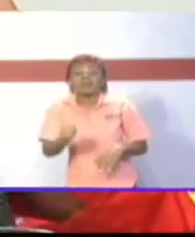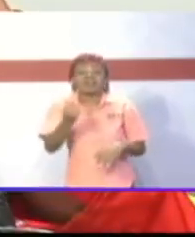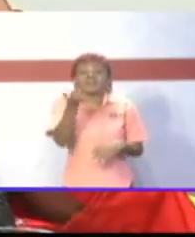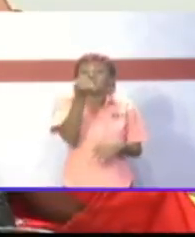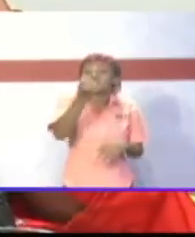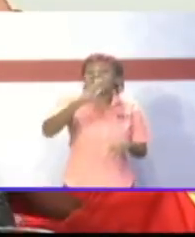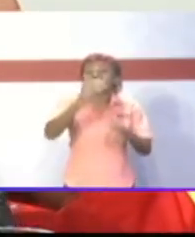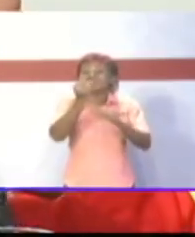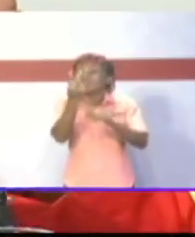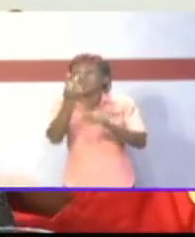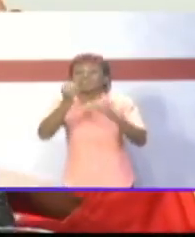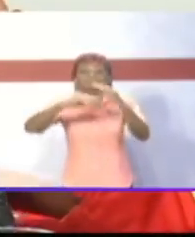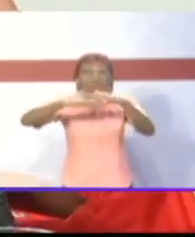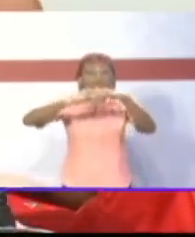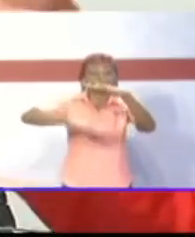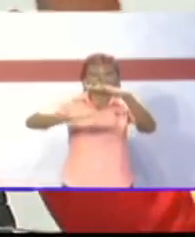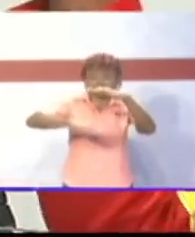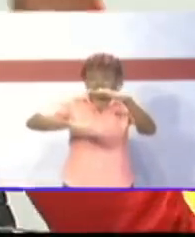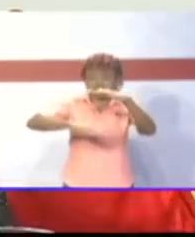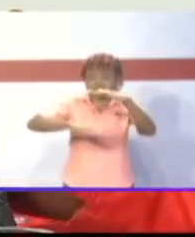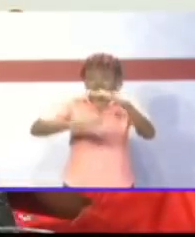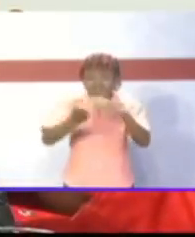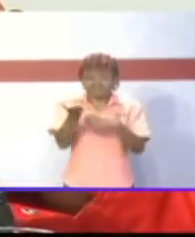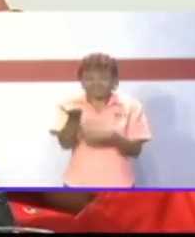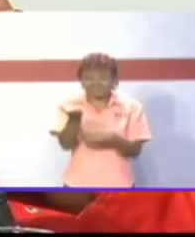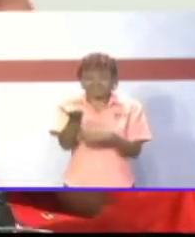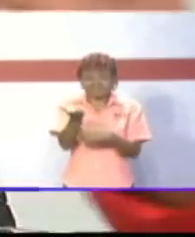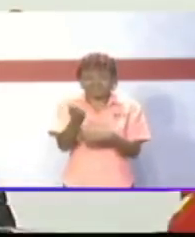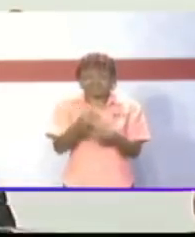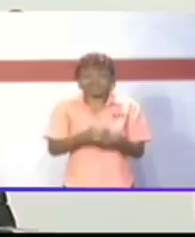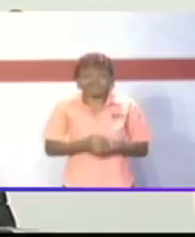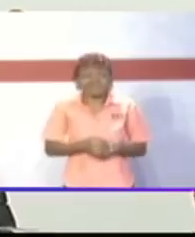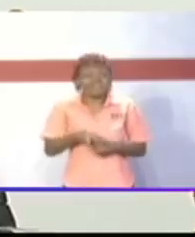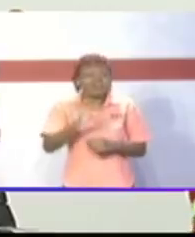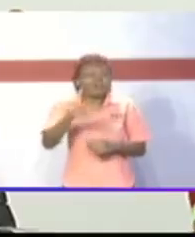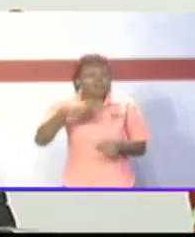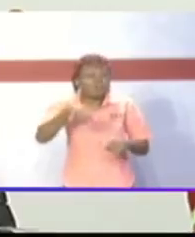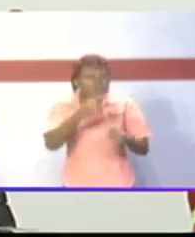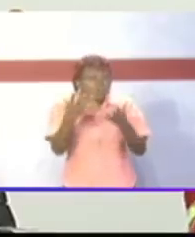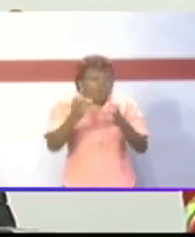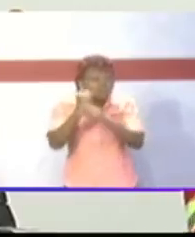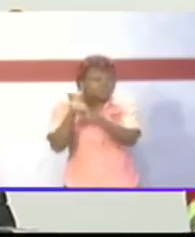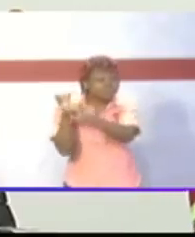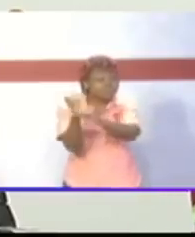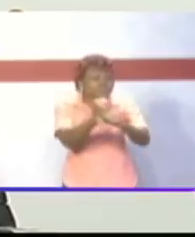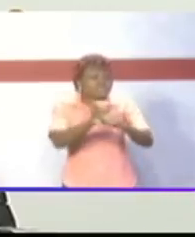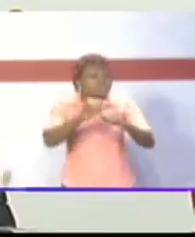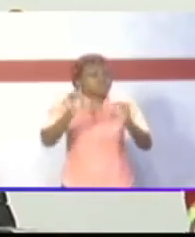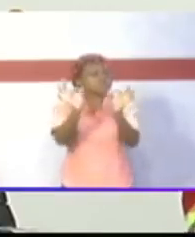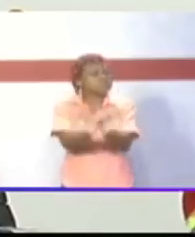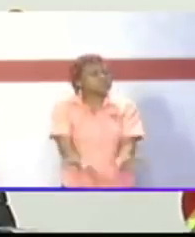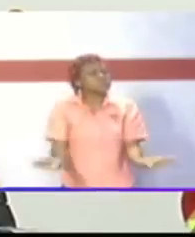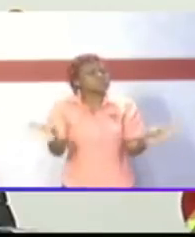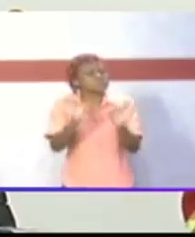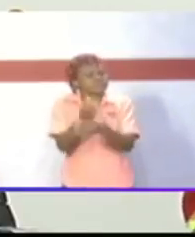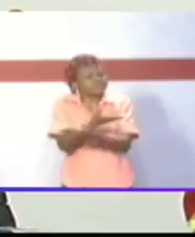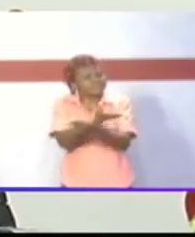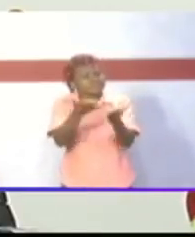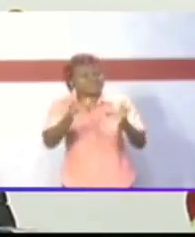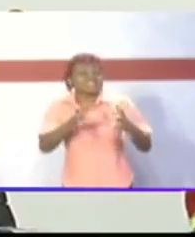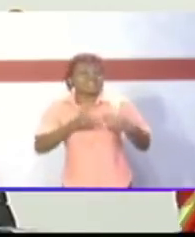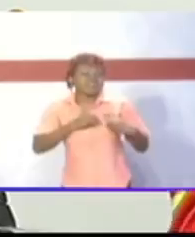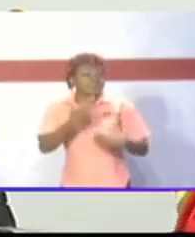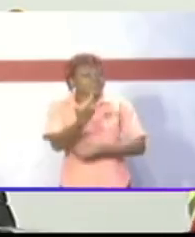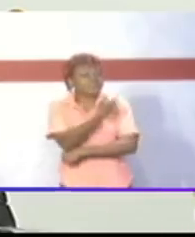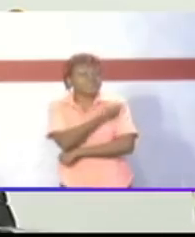above as the herd to be vaccinated until we have a vaccine available to